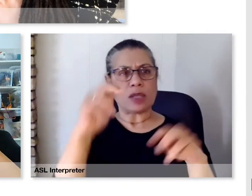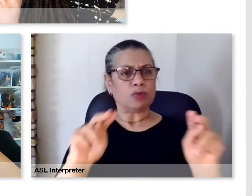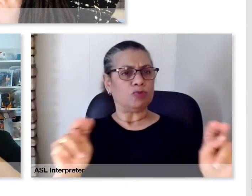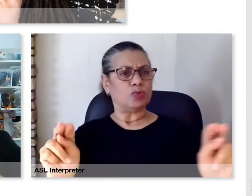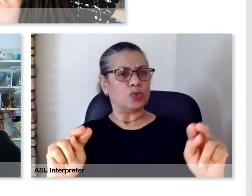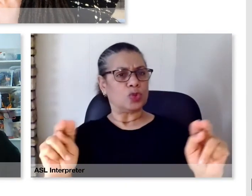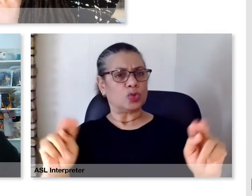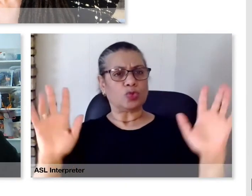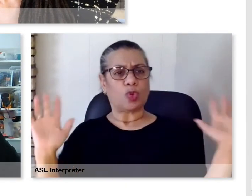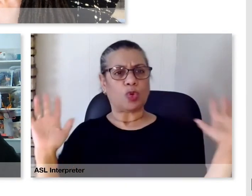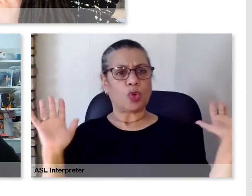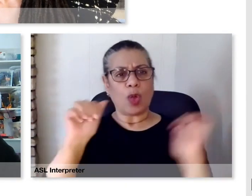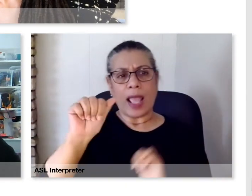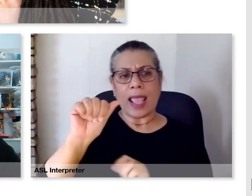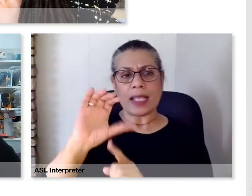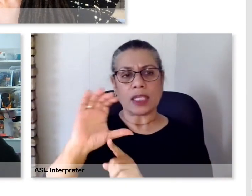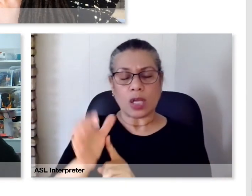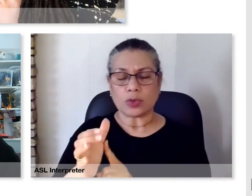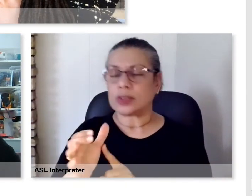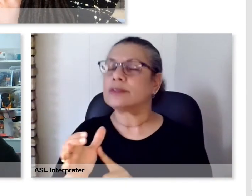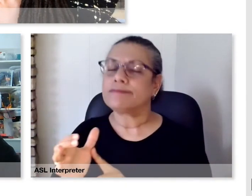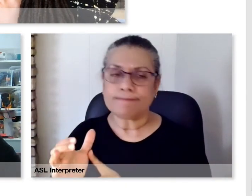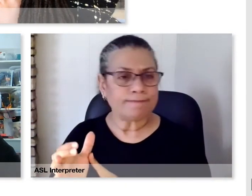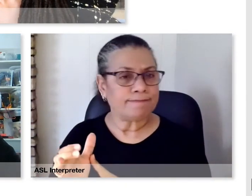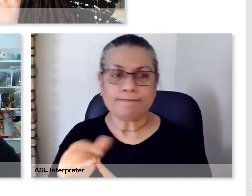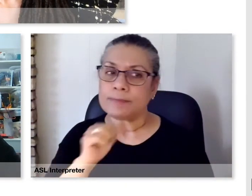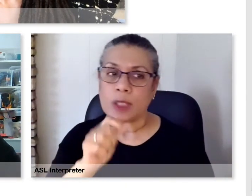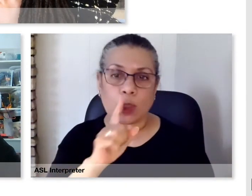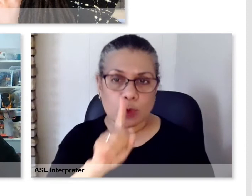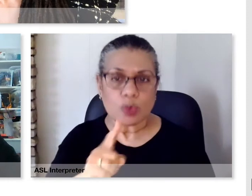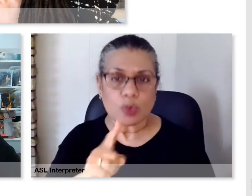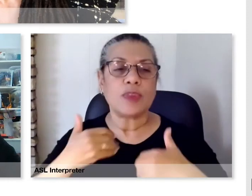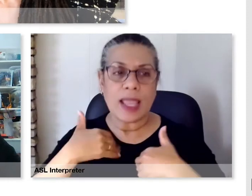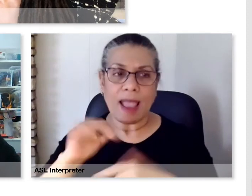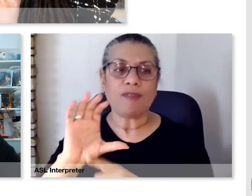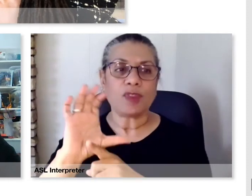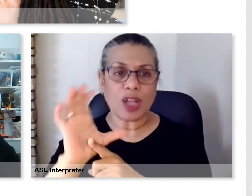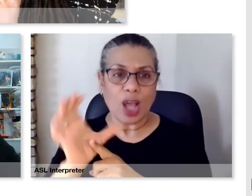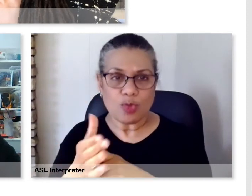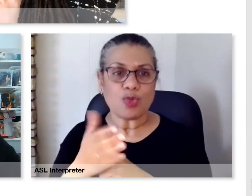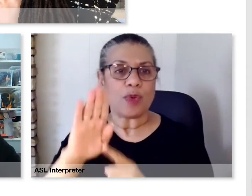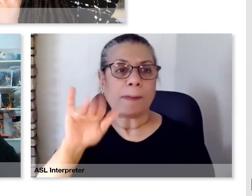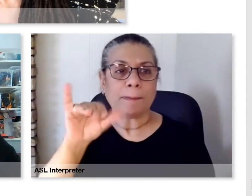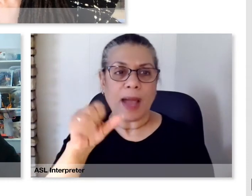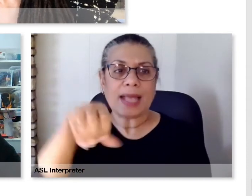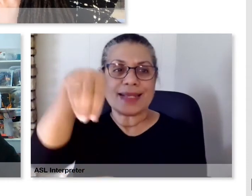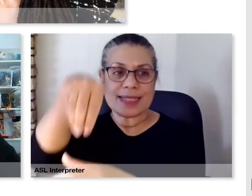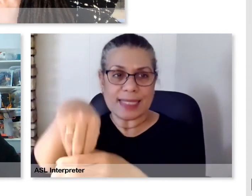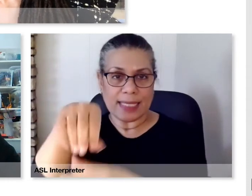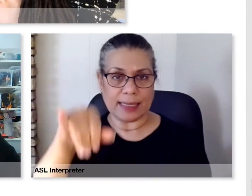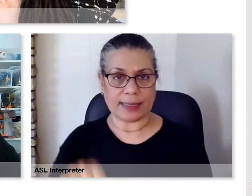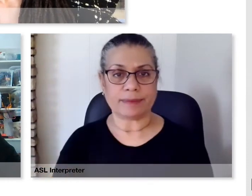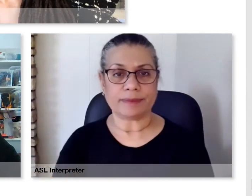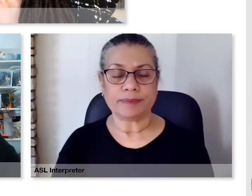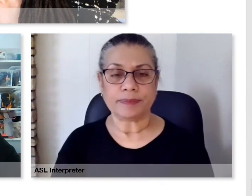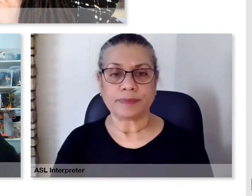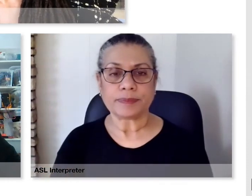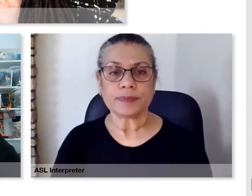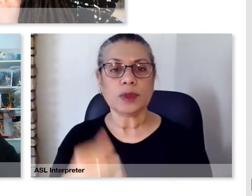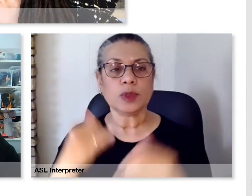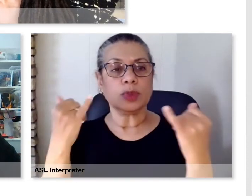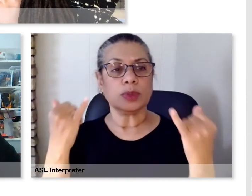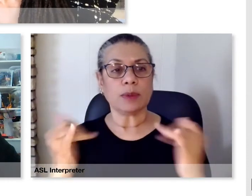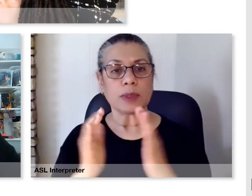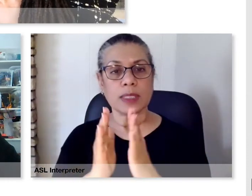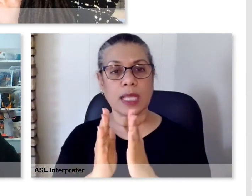acultural implement various forms of culture. And so the question that I have for